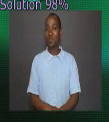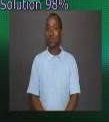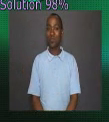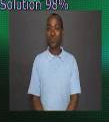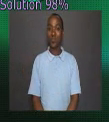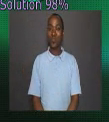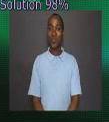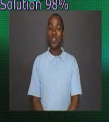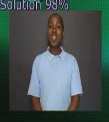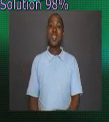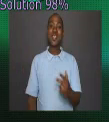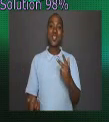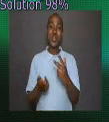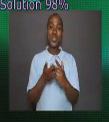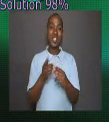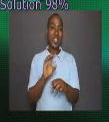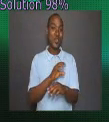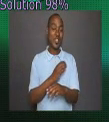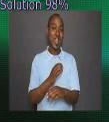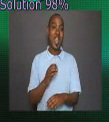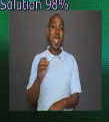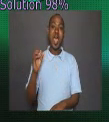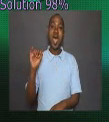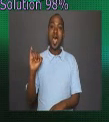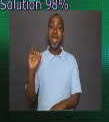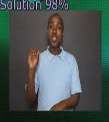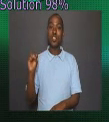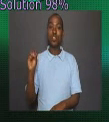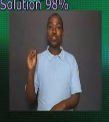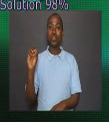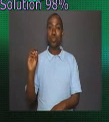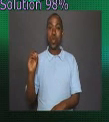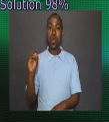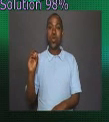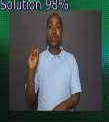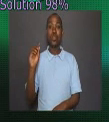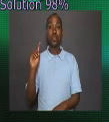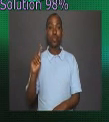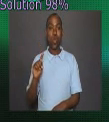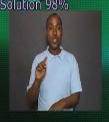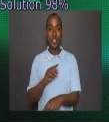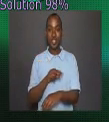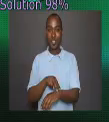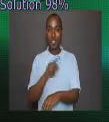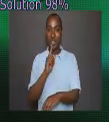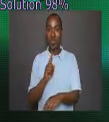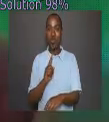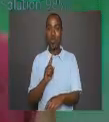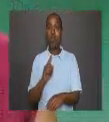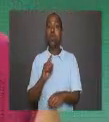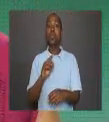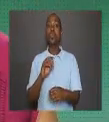The third cell is isotonic, and the solution maintains equilibrium.